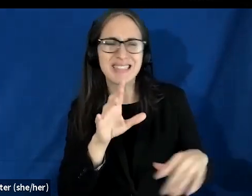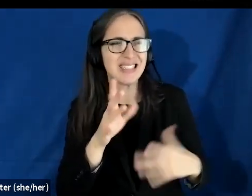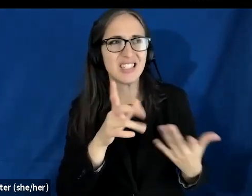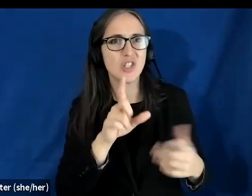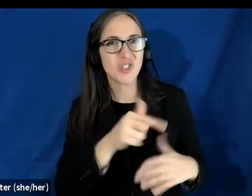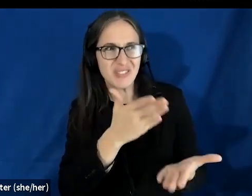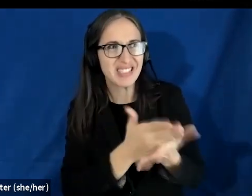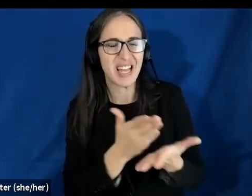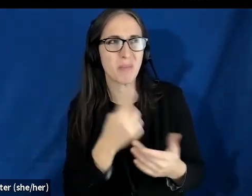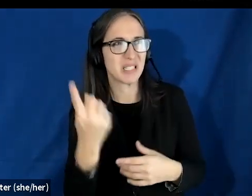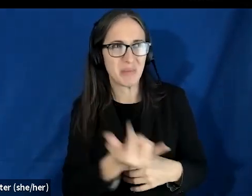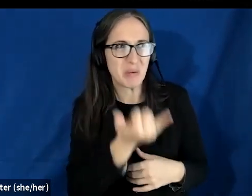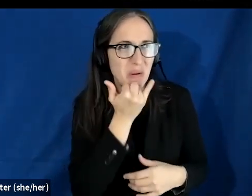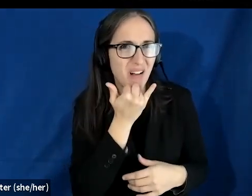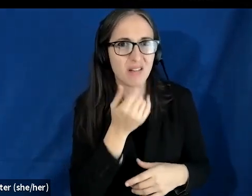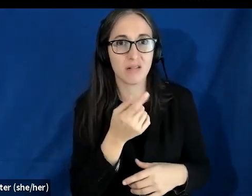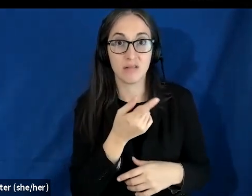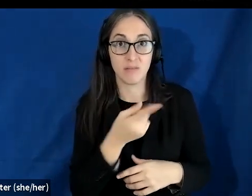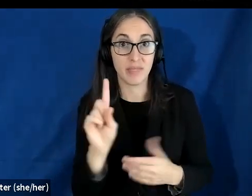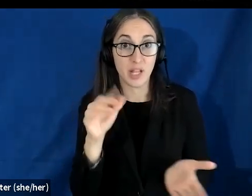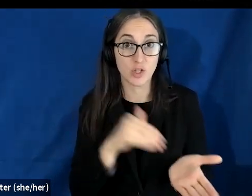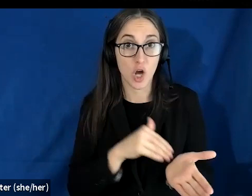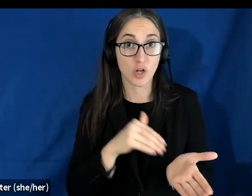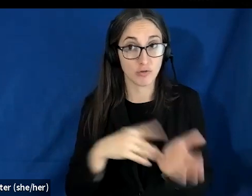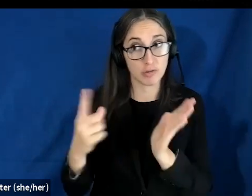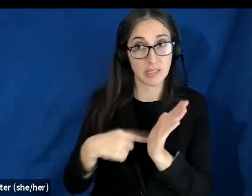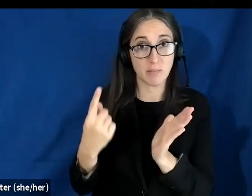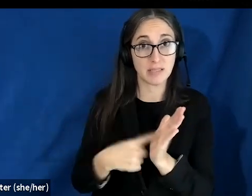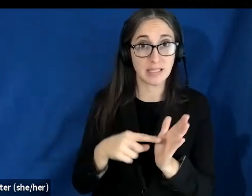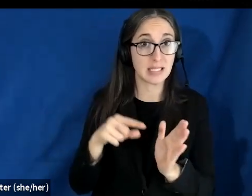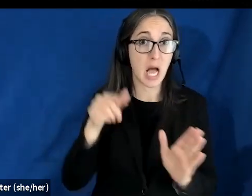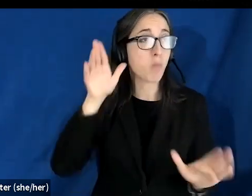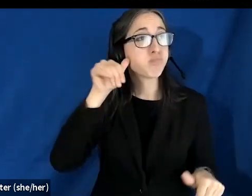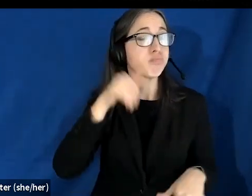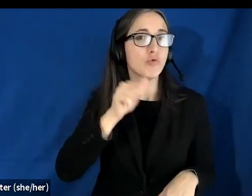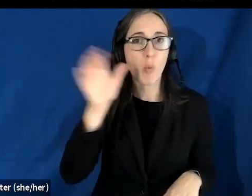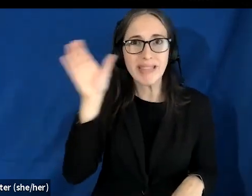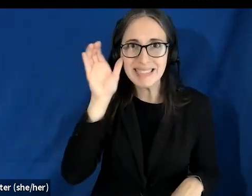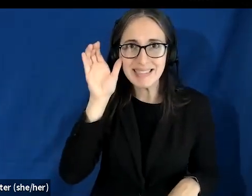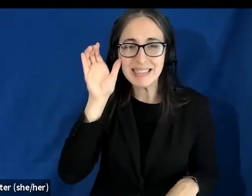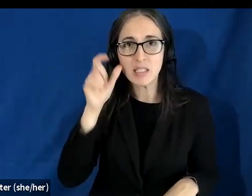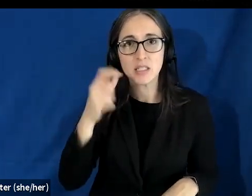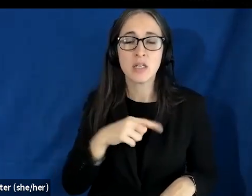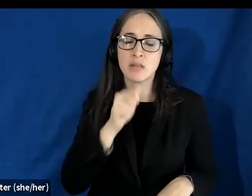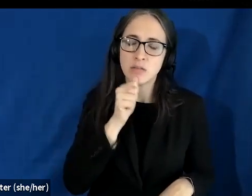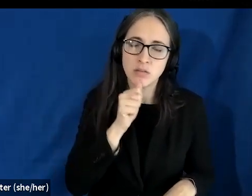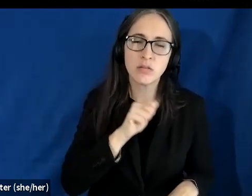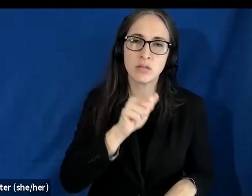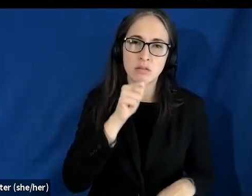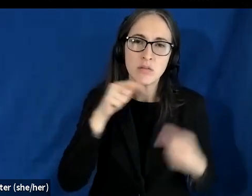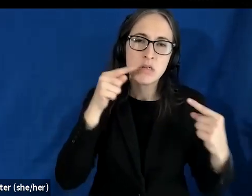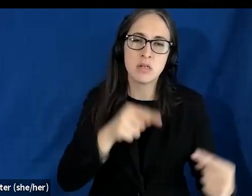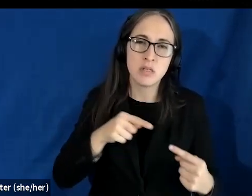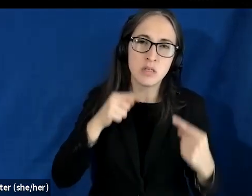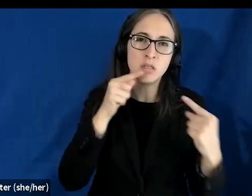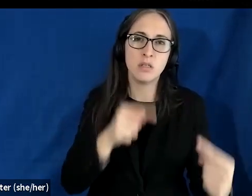course, they are doctors. They don't listen sometimes. And so I kept struggling and suffering through. And I started working